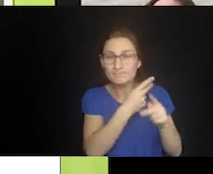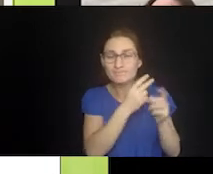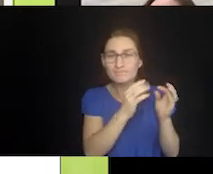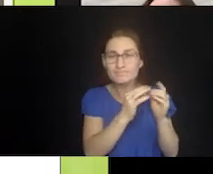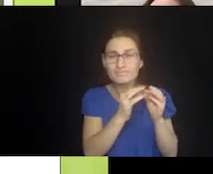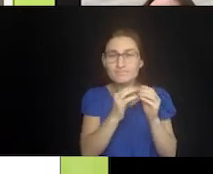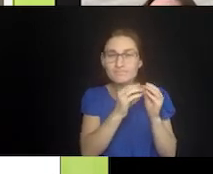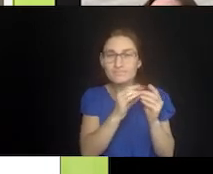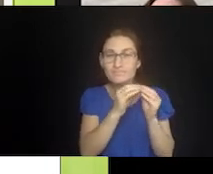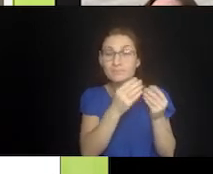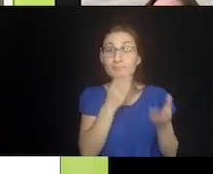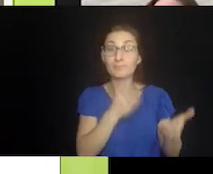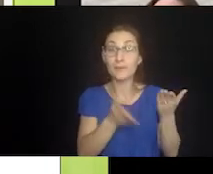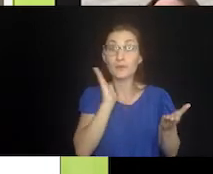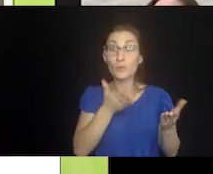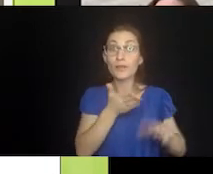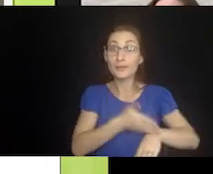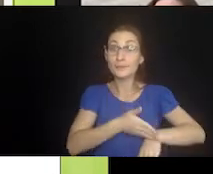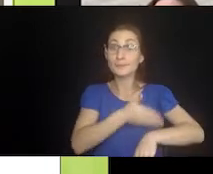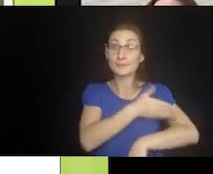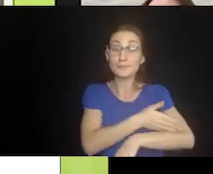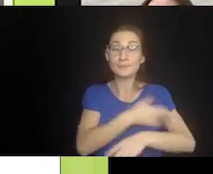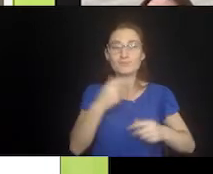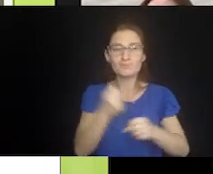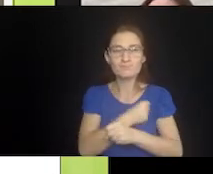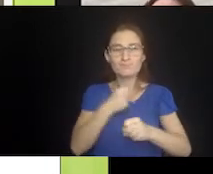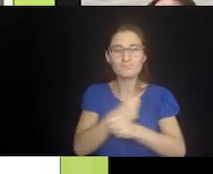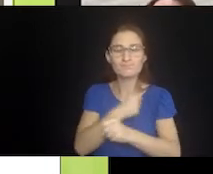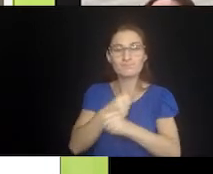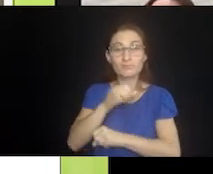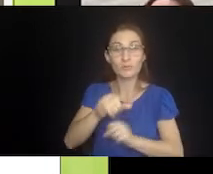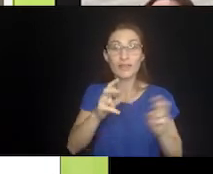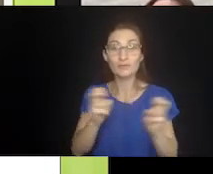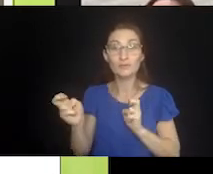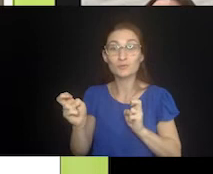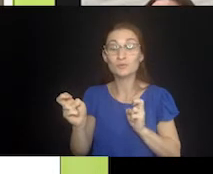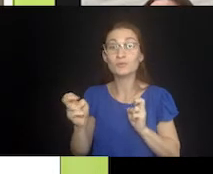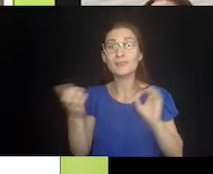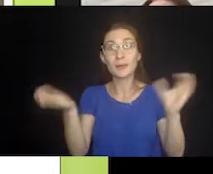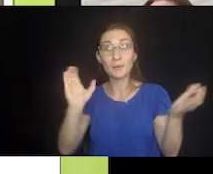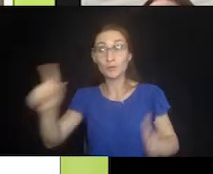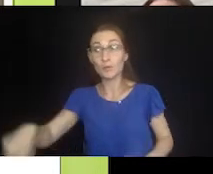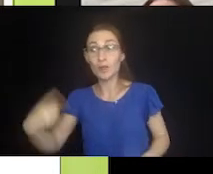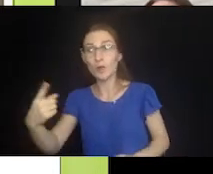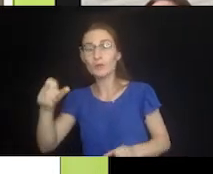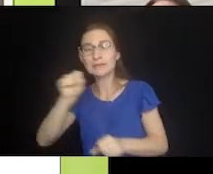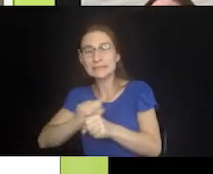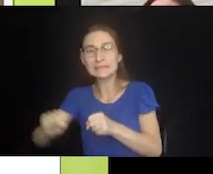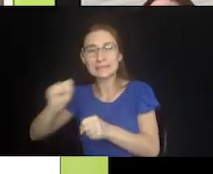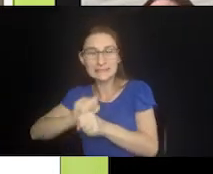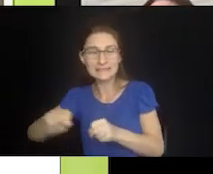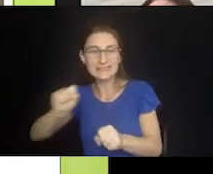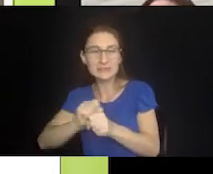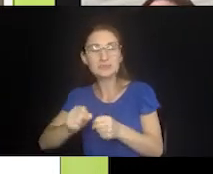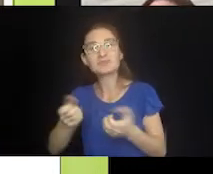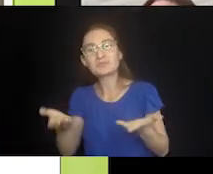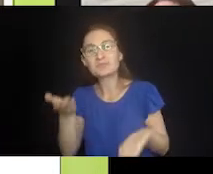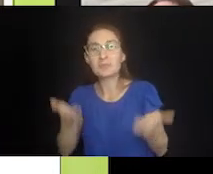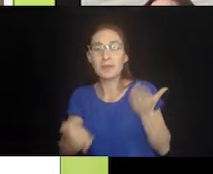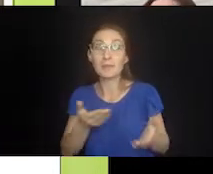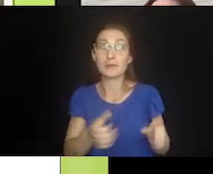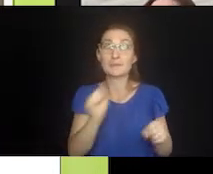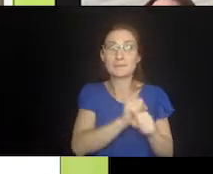with, that you may make better headway fighting for this issue than if you did it by